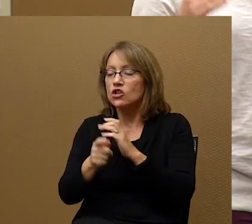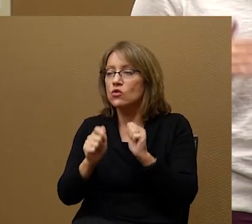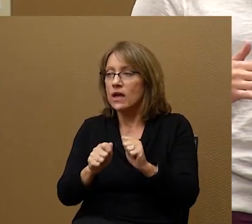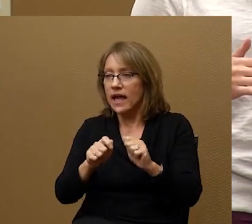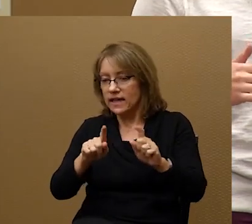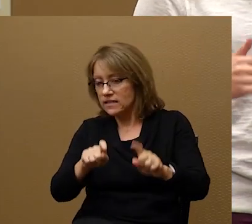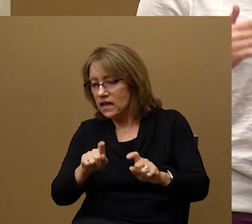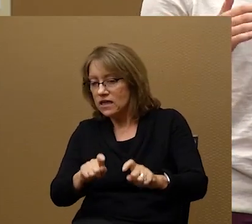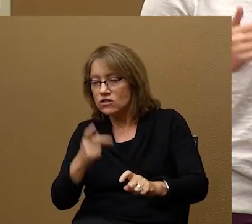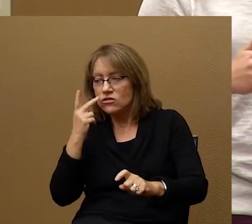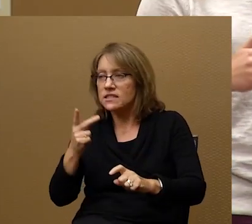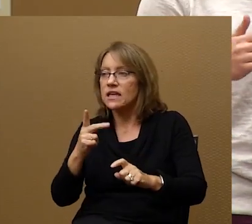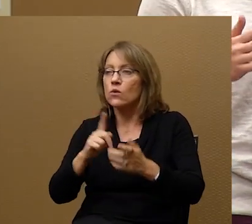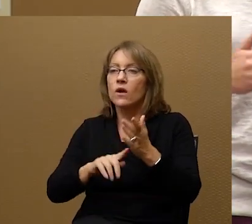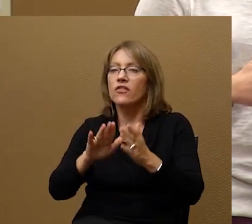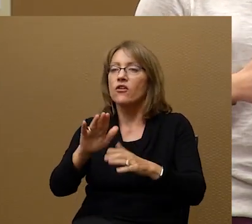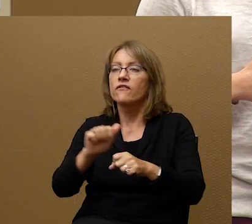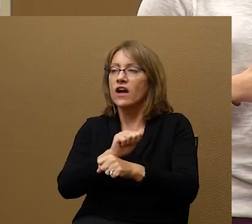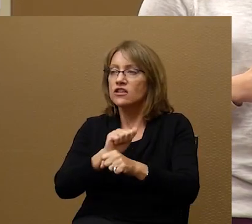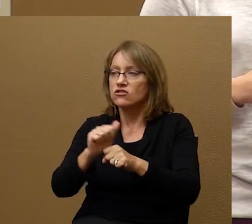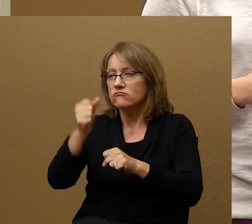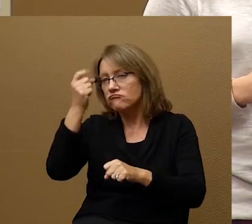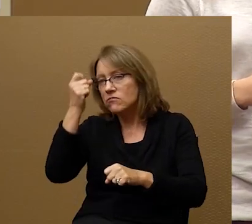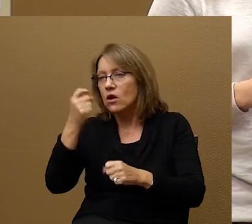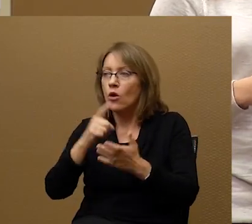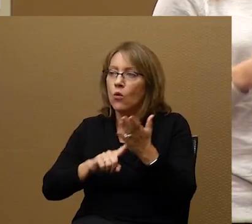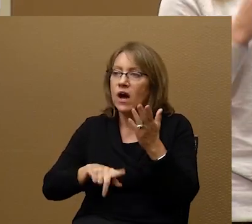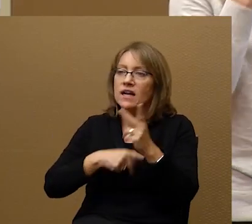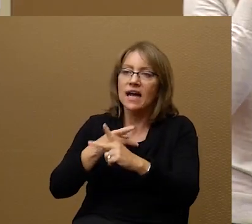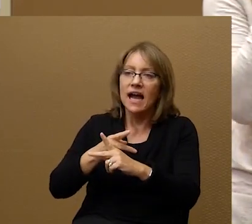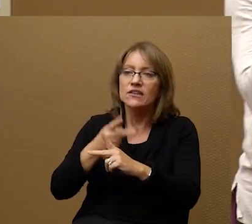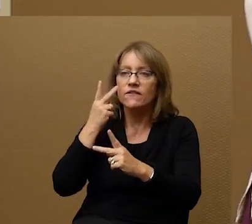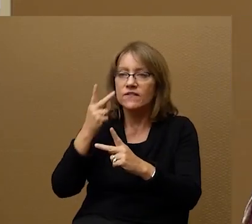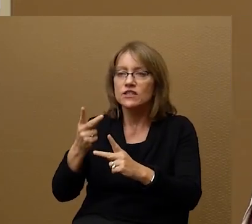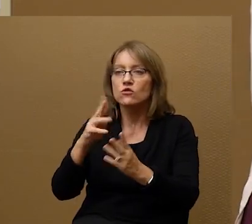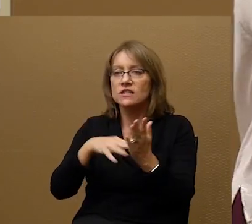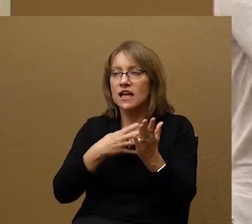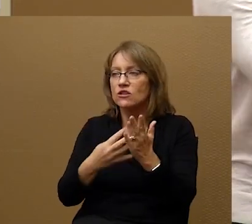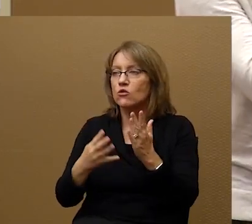is, what kind of visual schedule they could benefit from.